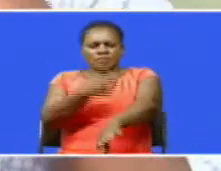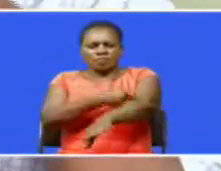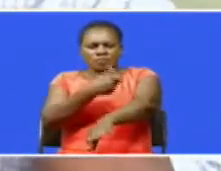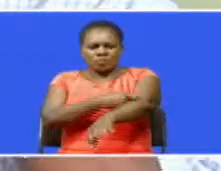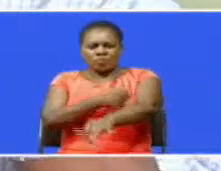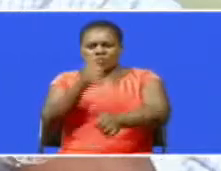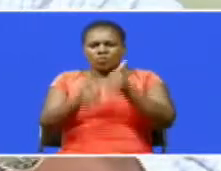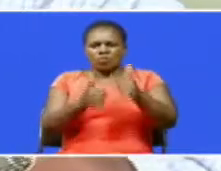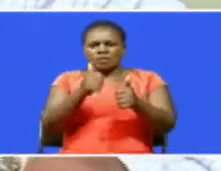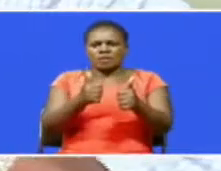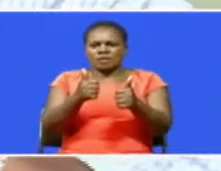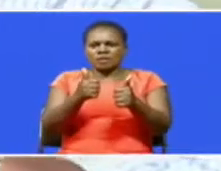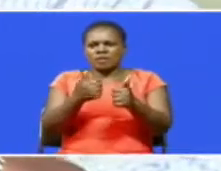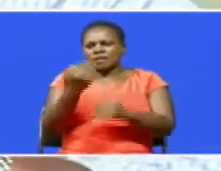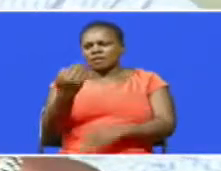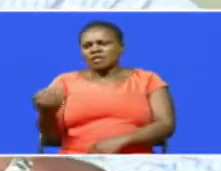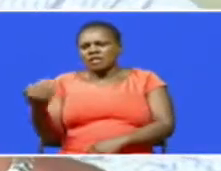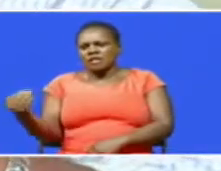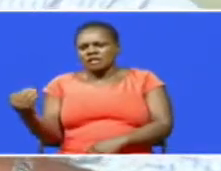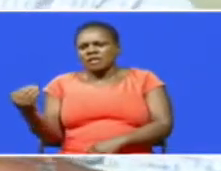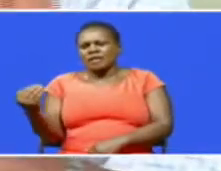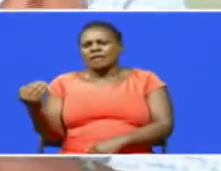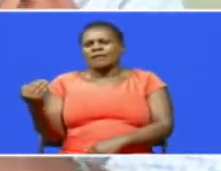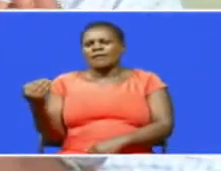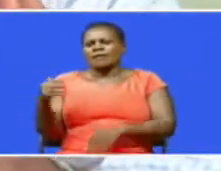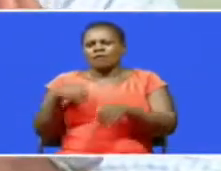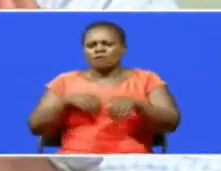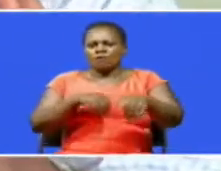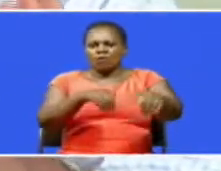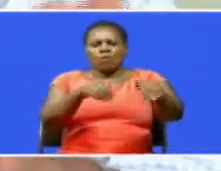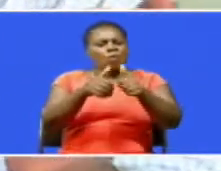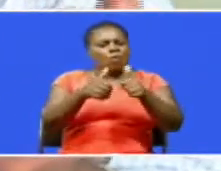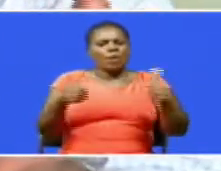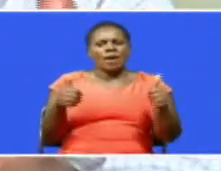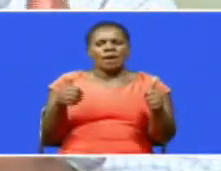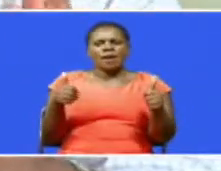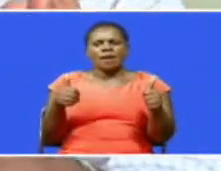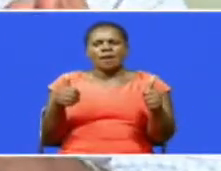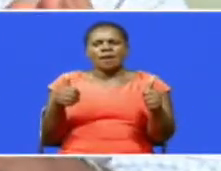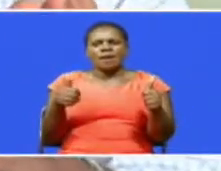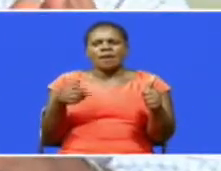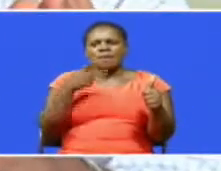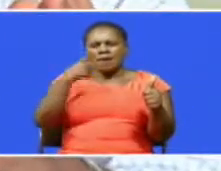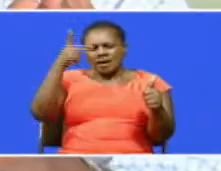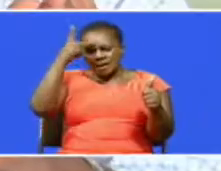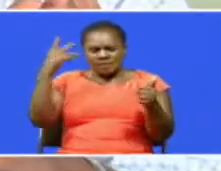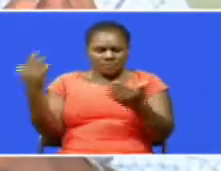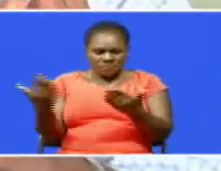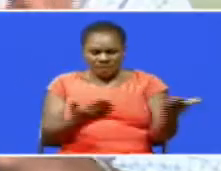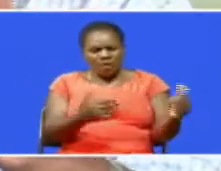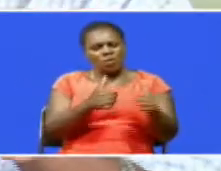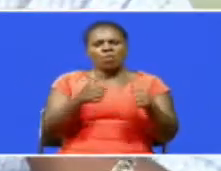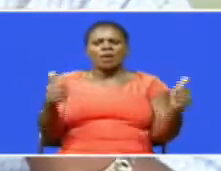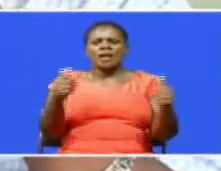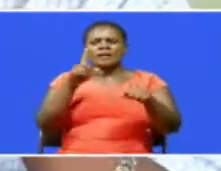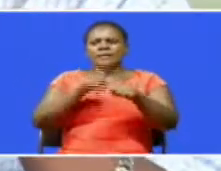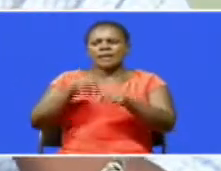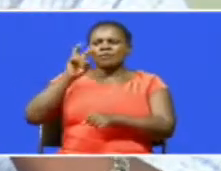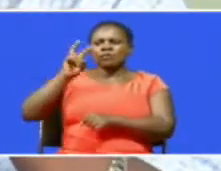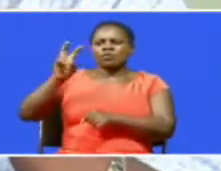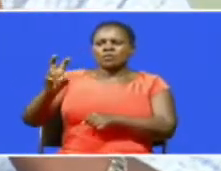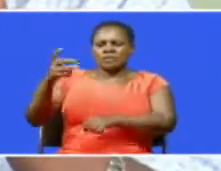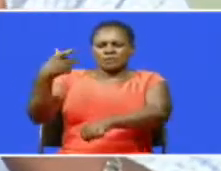are. You tend to find that children will follow up fairly closely, or the parents bring them fairly closely, so that when you look